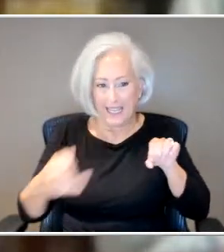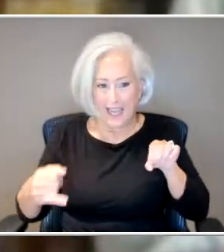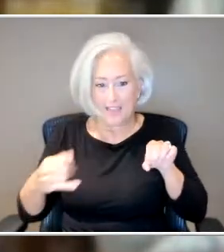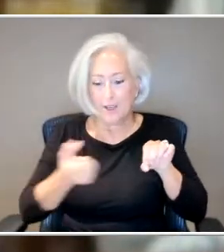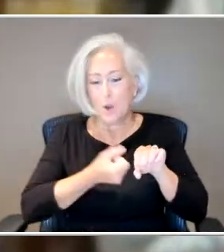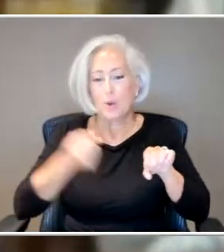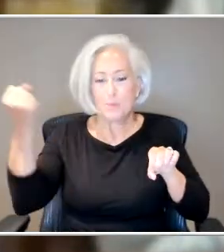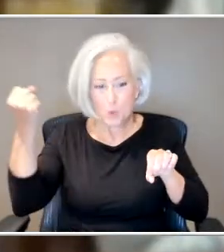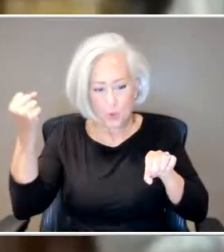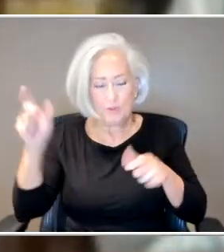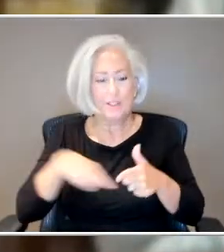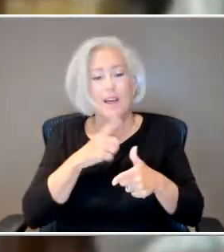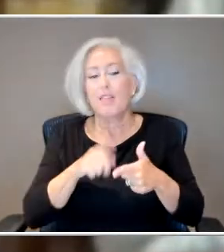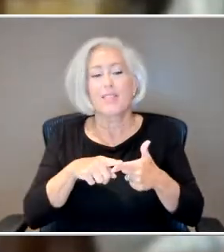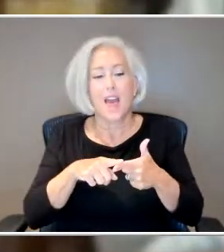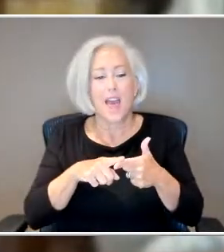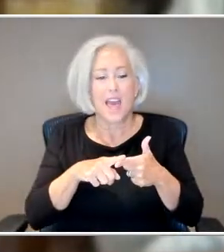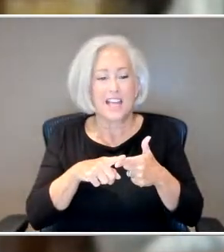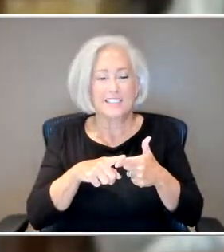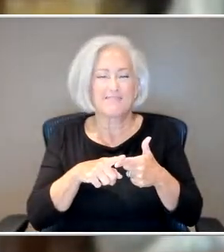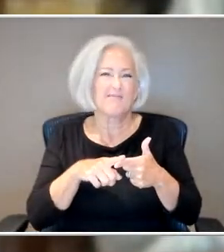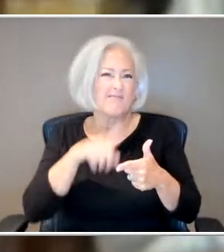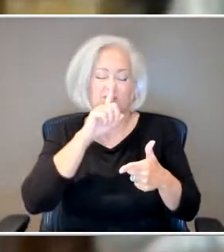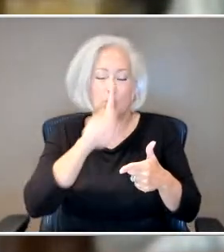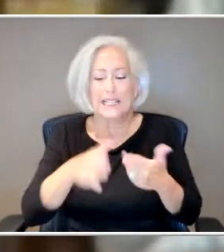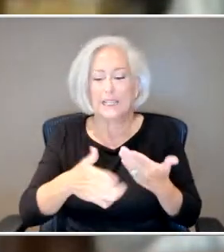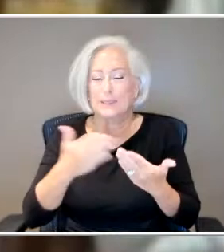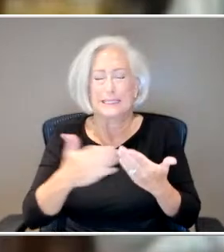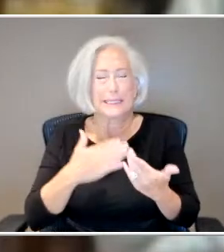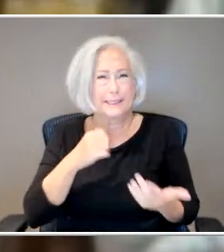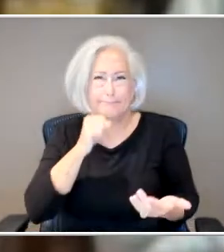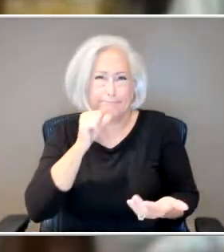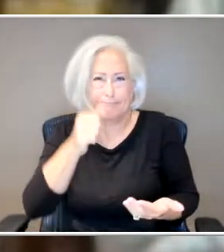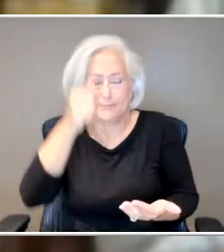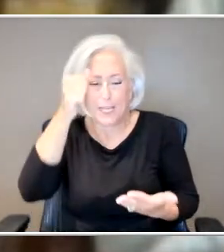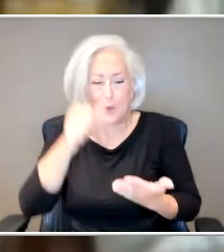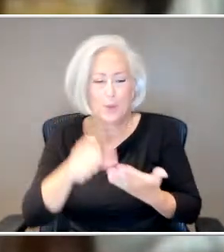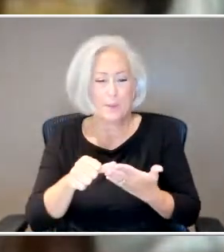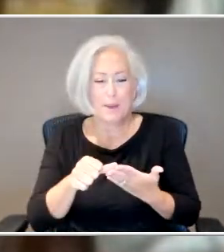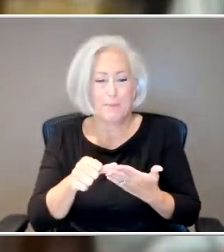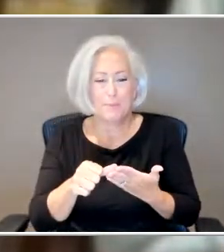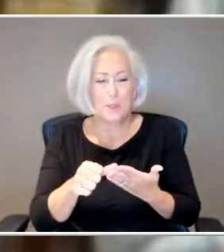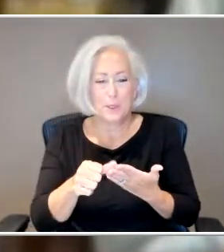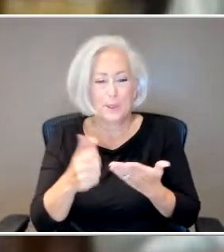It really was fairly easy. I don't remember it being.